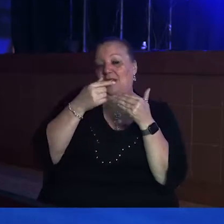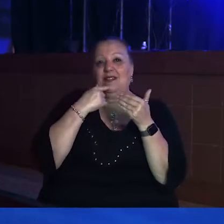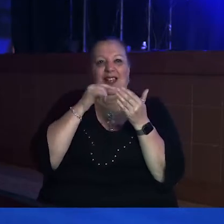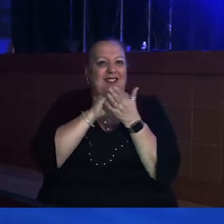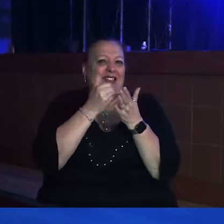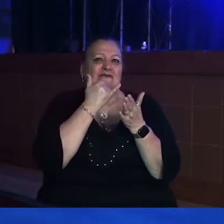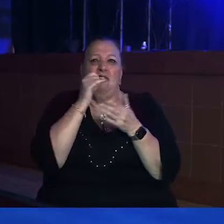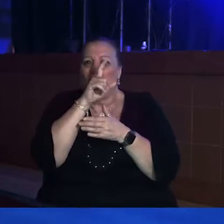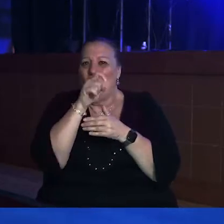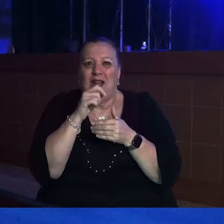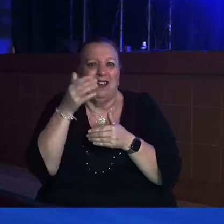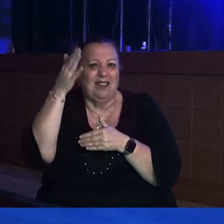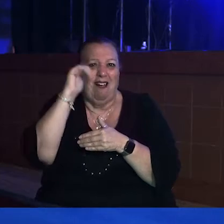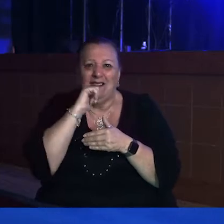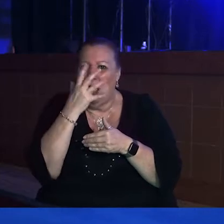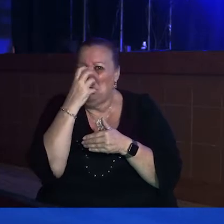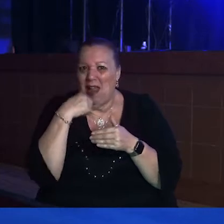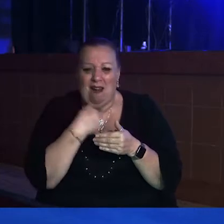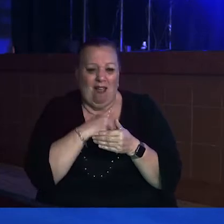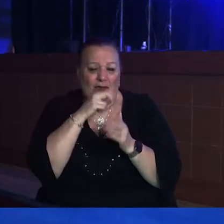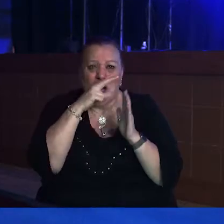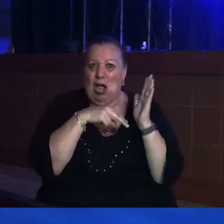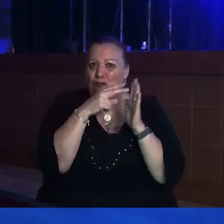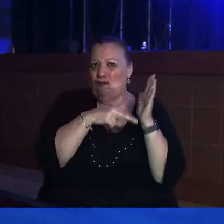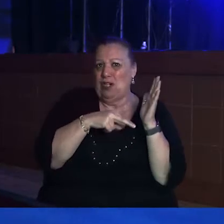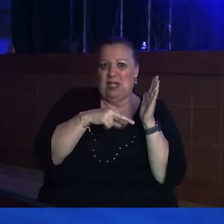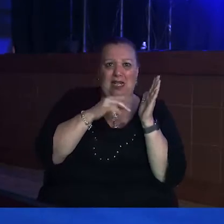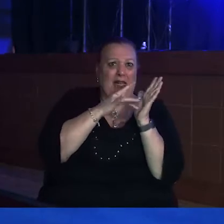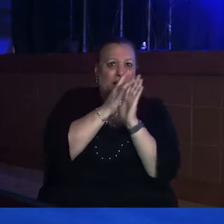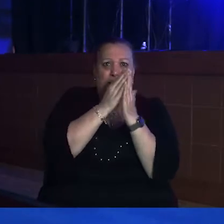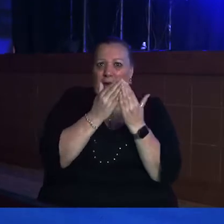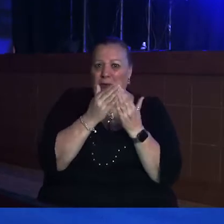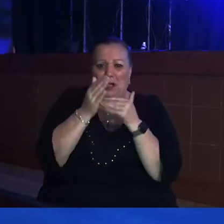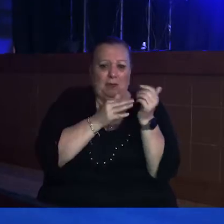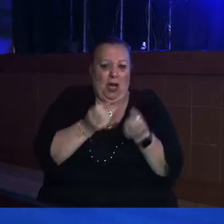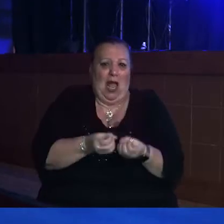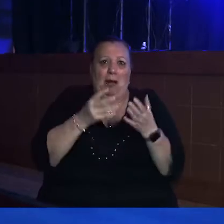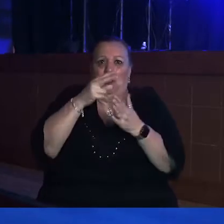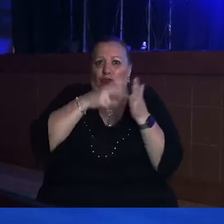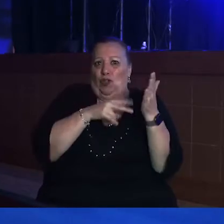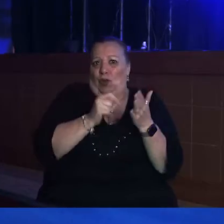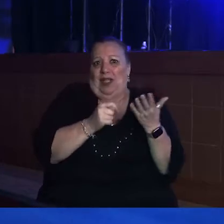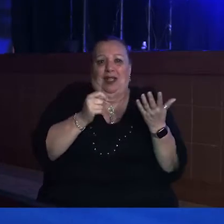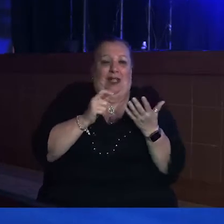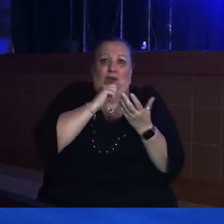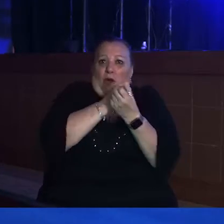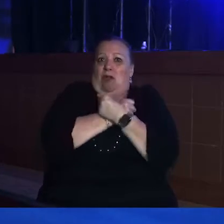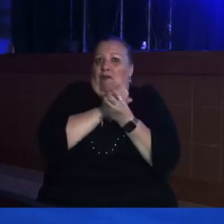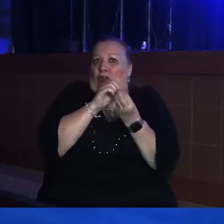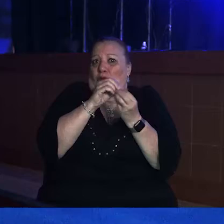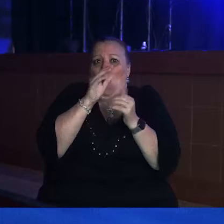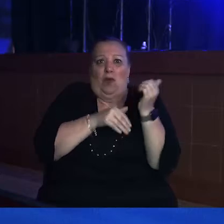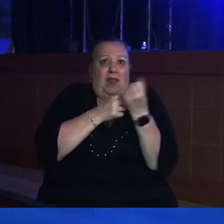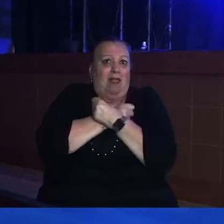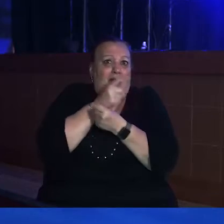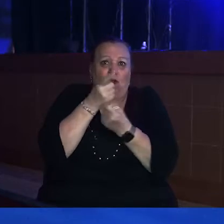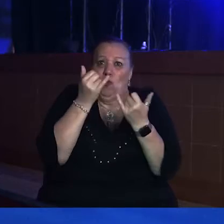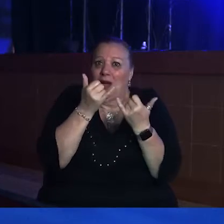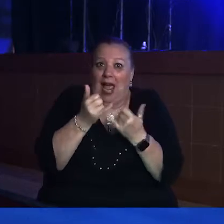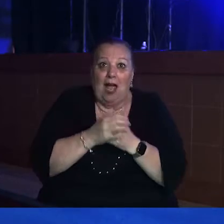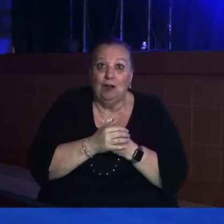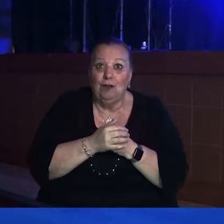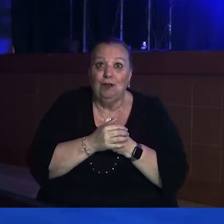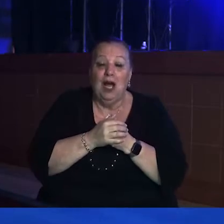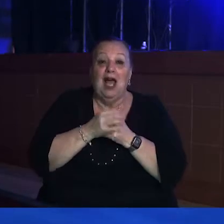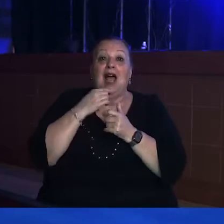not mad at us for not reading the Bible. No matter how much we read the Bible, he won't love you any more than he loves you right now. And then Ortberg says this, he